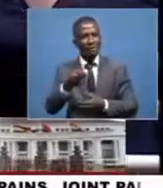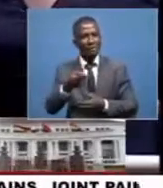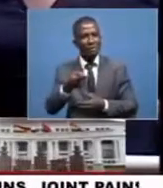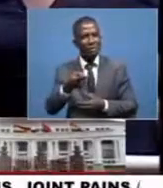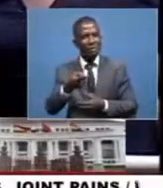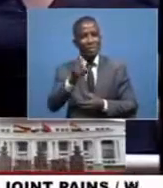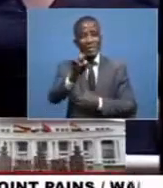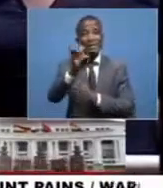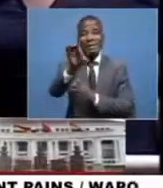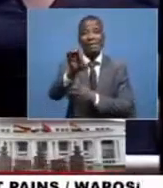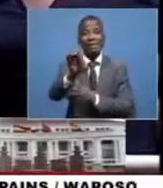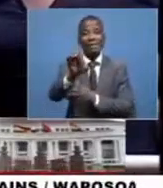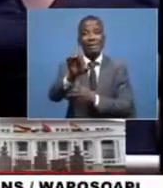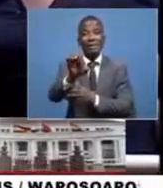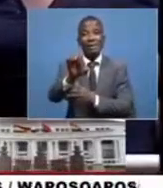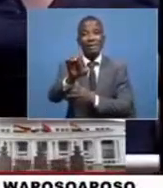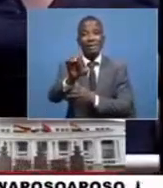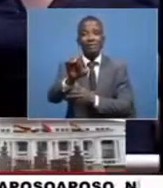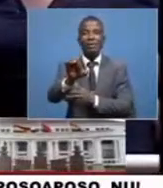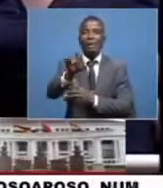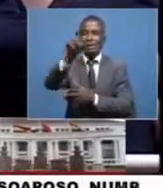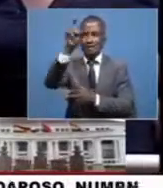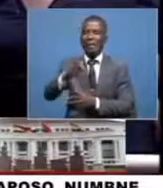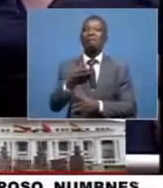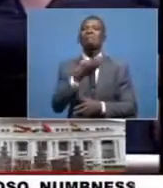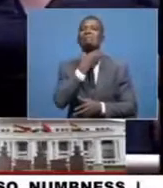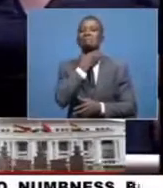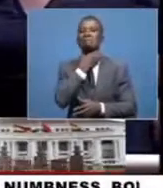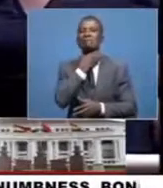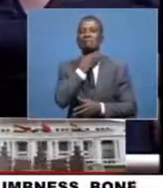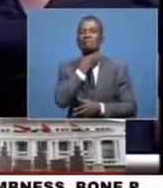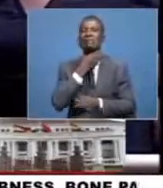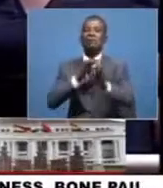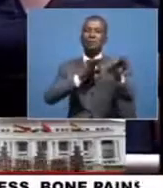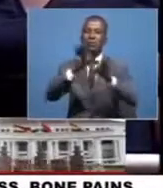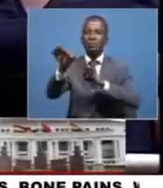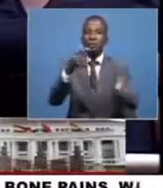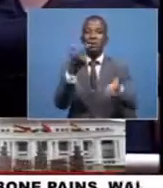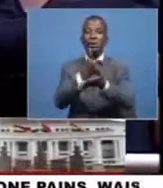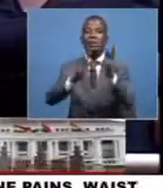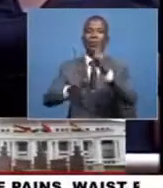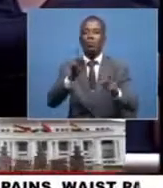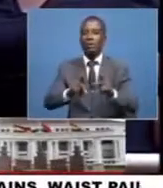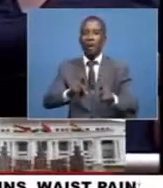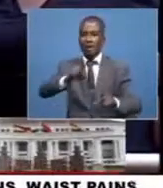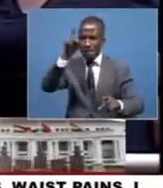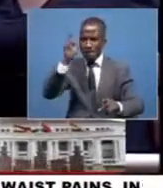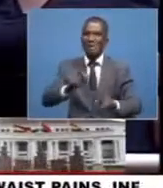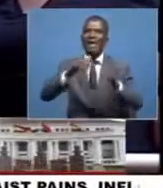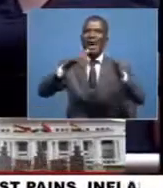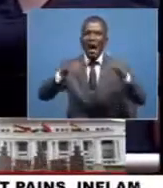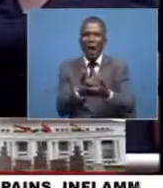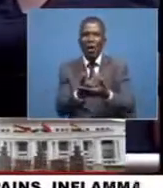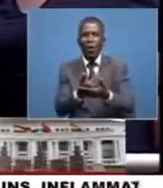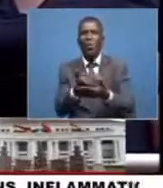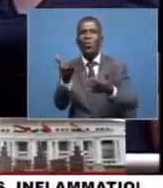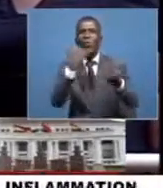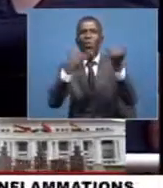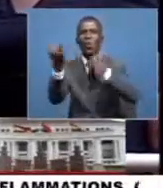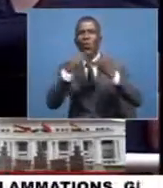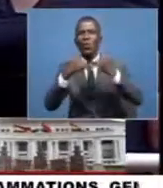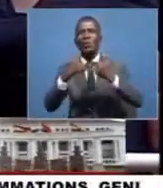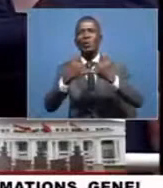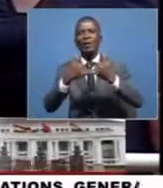the EC is accountable to us. She has to account for how did those errors